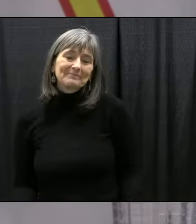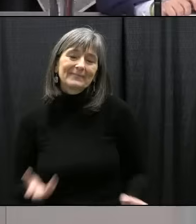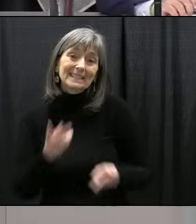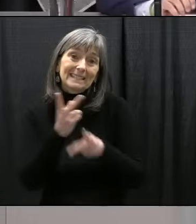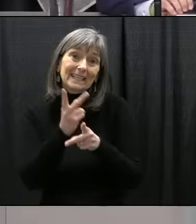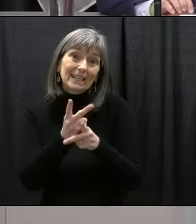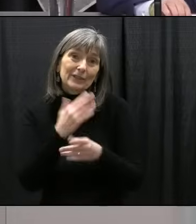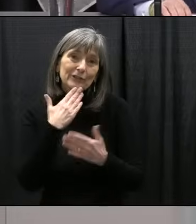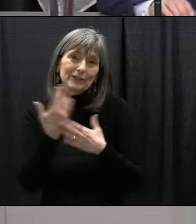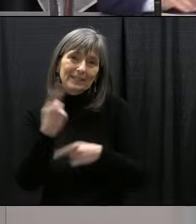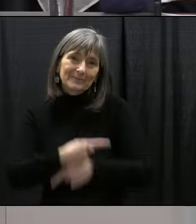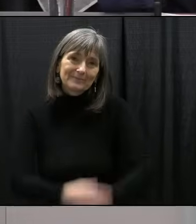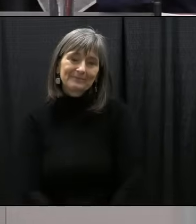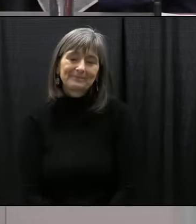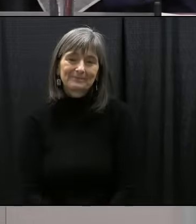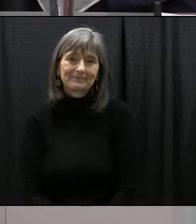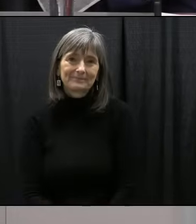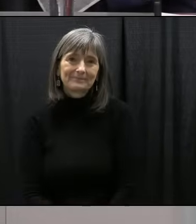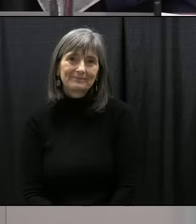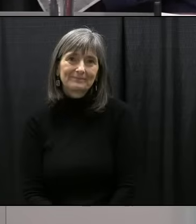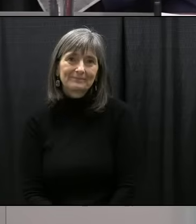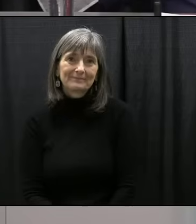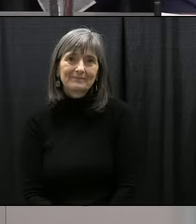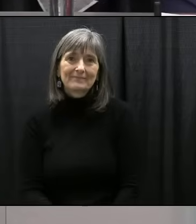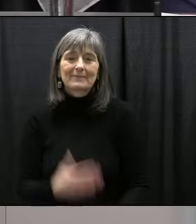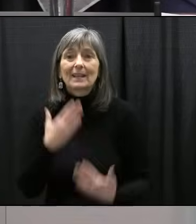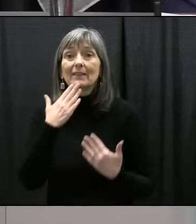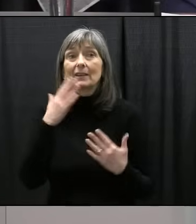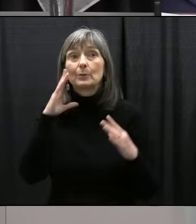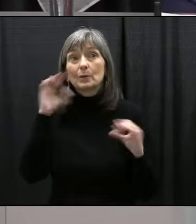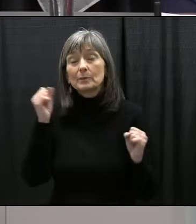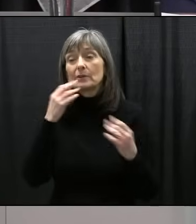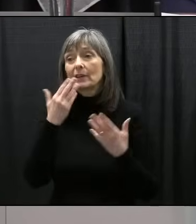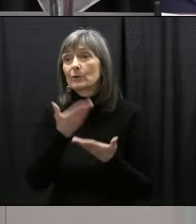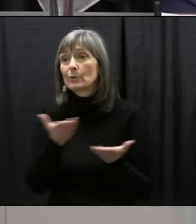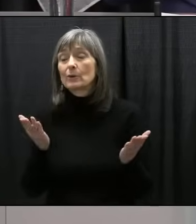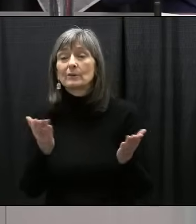take care. Have a good day. Thank you, Premier. Thank you, everyone, for joining us today.